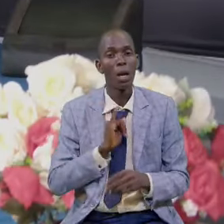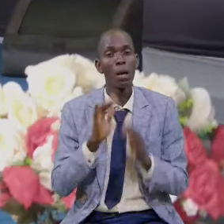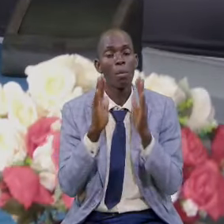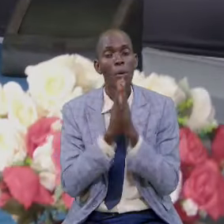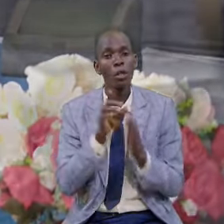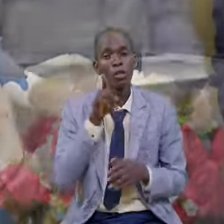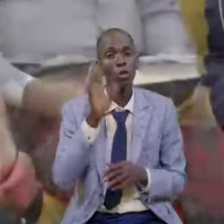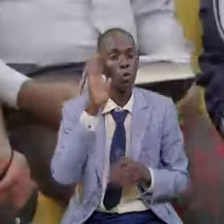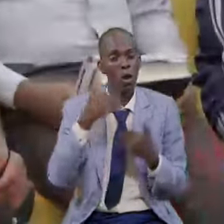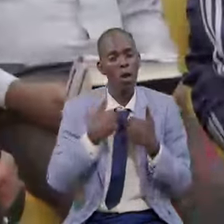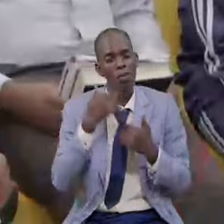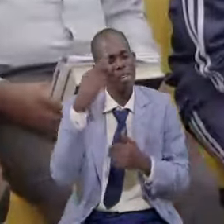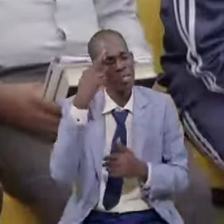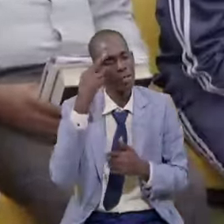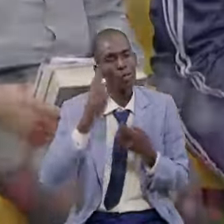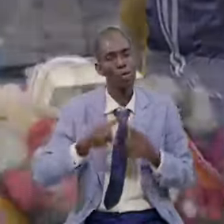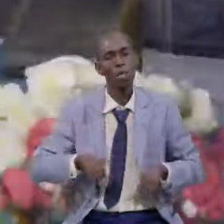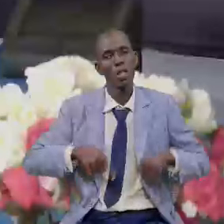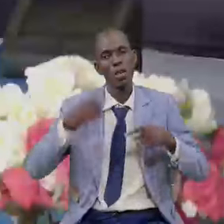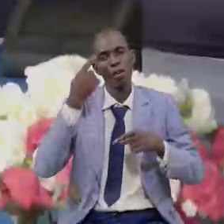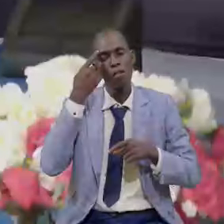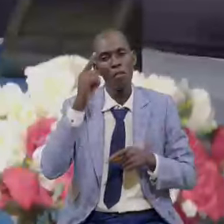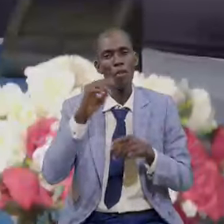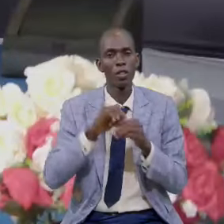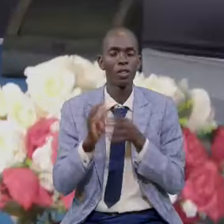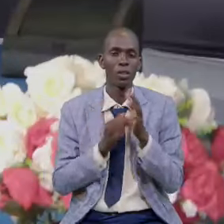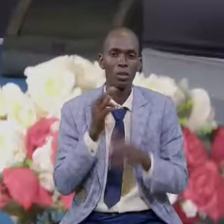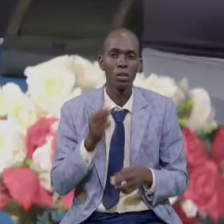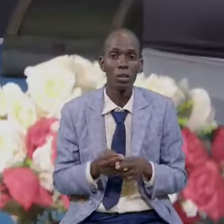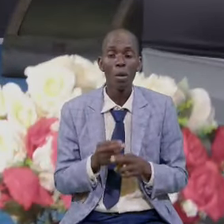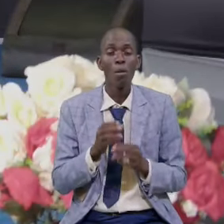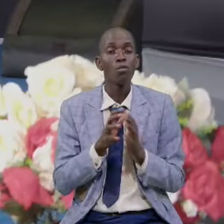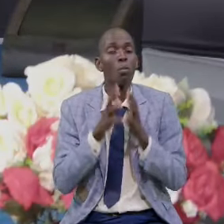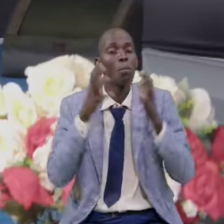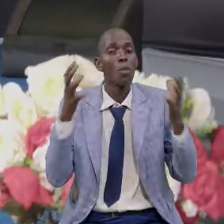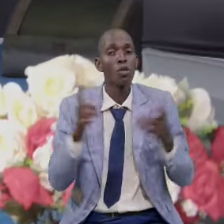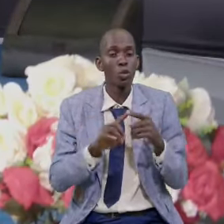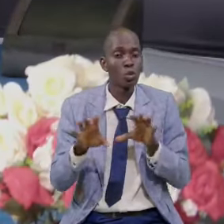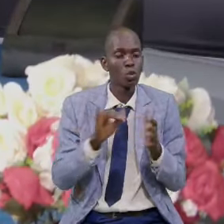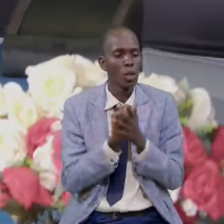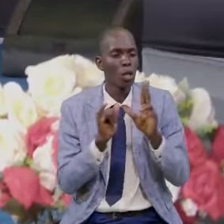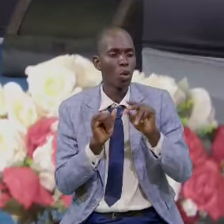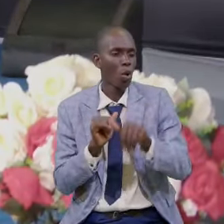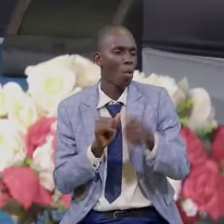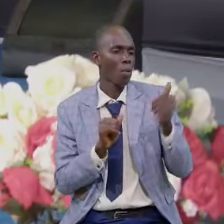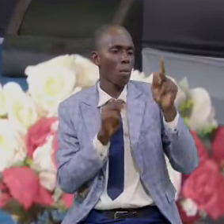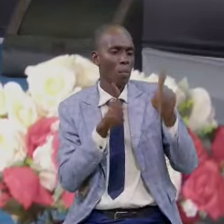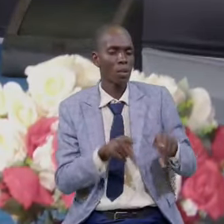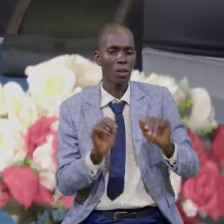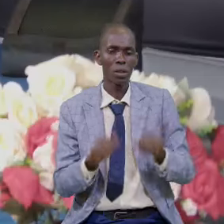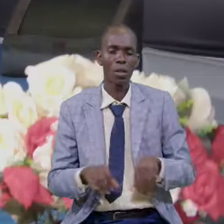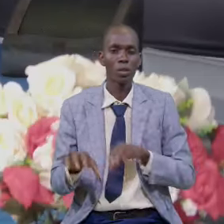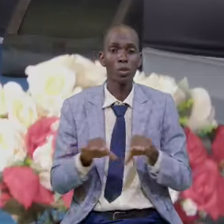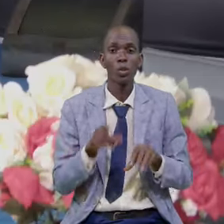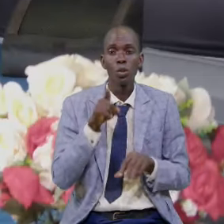to live for. Yeah. A work to do that no other person can do. A change to make that no